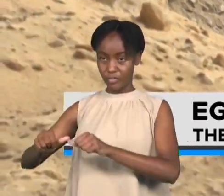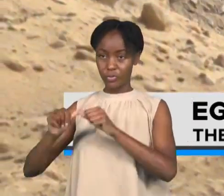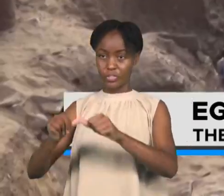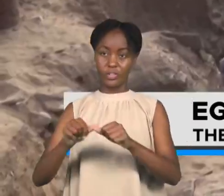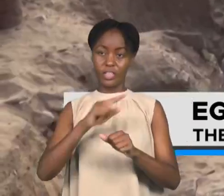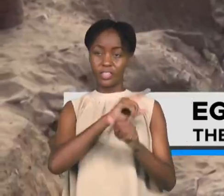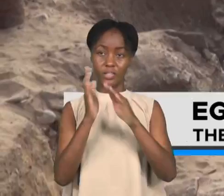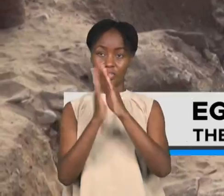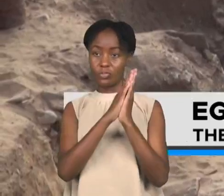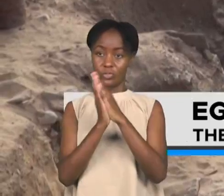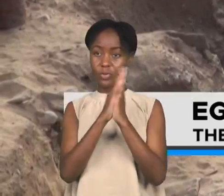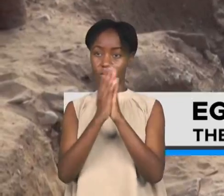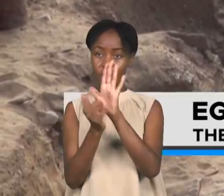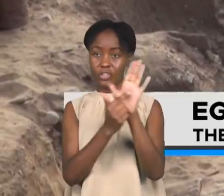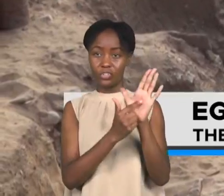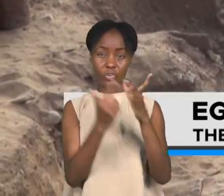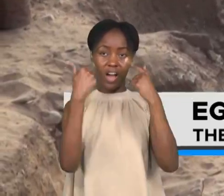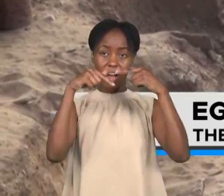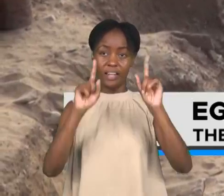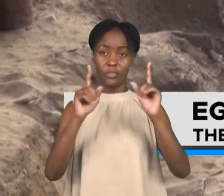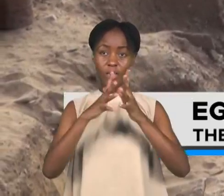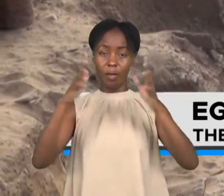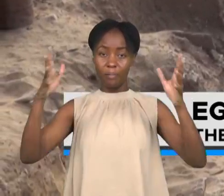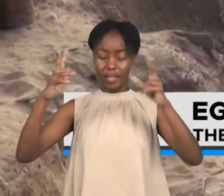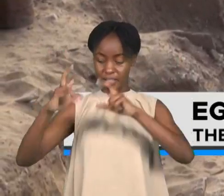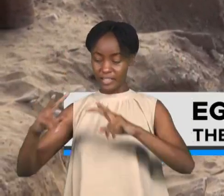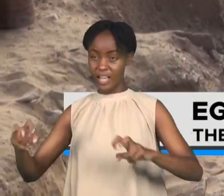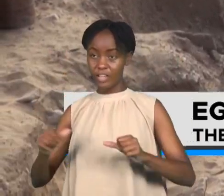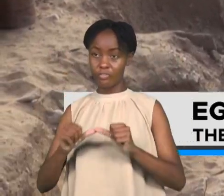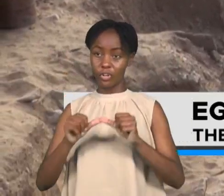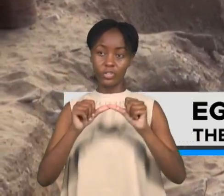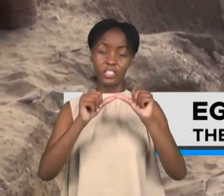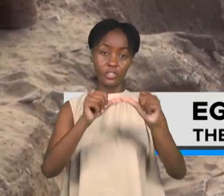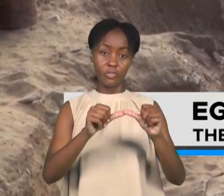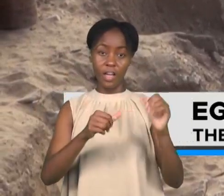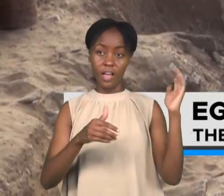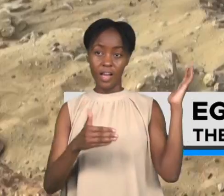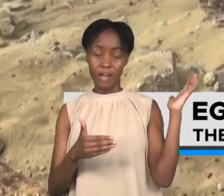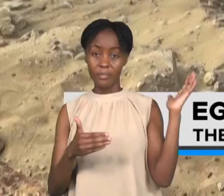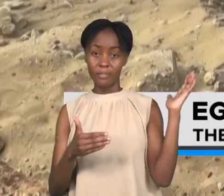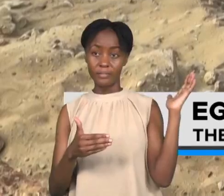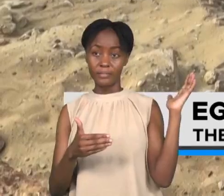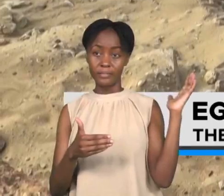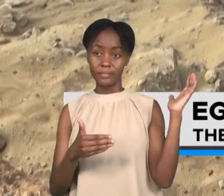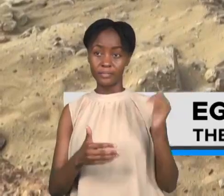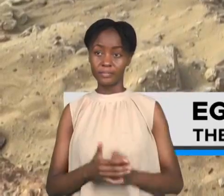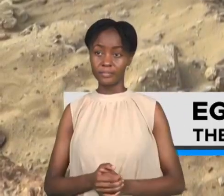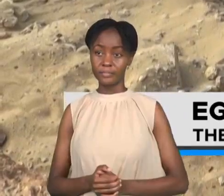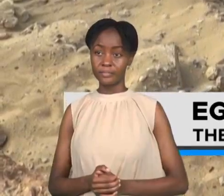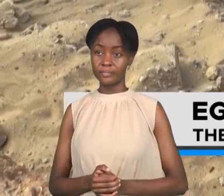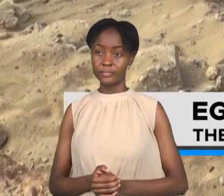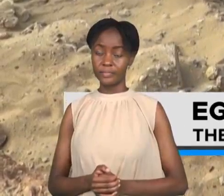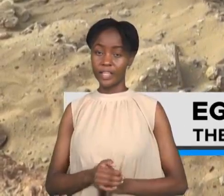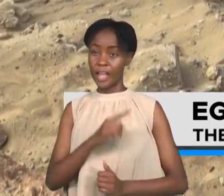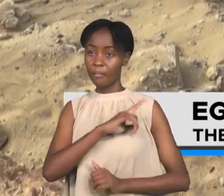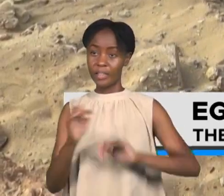and Antiquities Ministry had announced that major discoveries at Saqqara, where there had been a flurry of vacations in the recent years. The